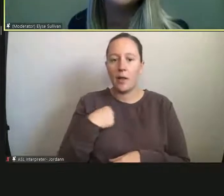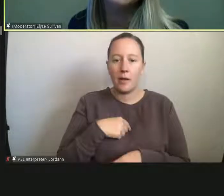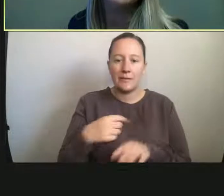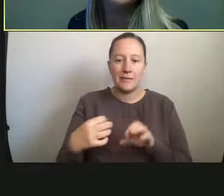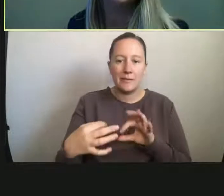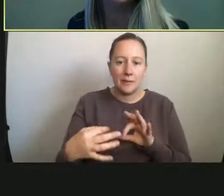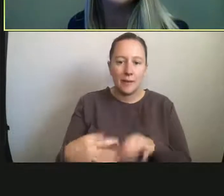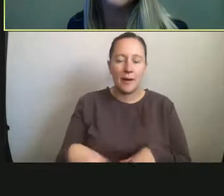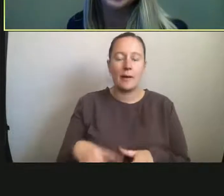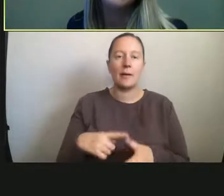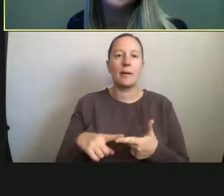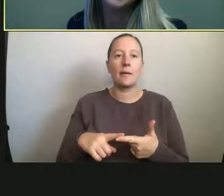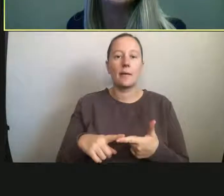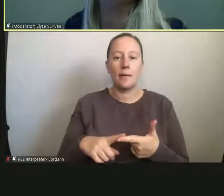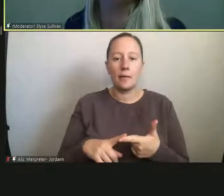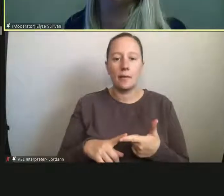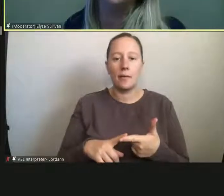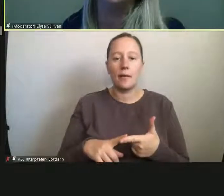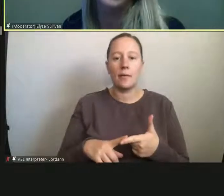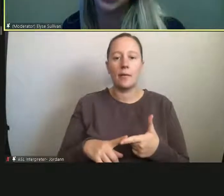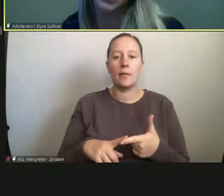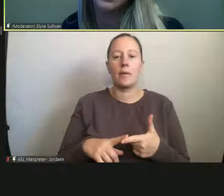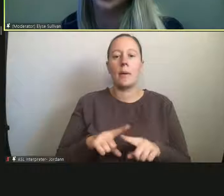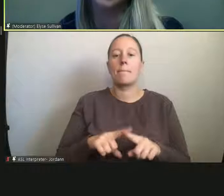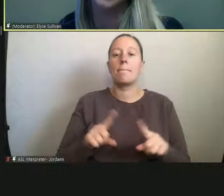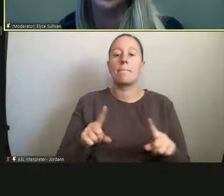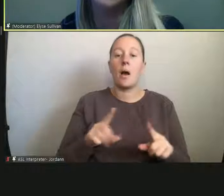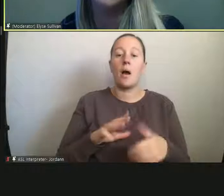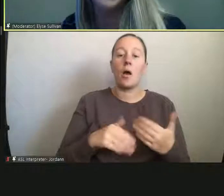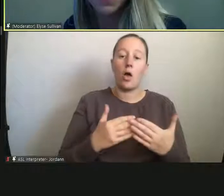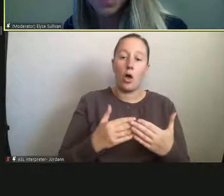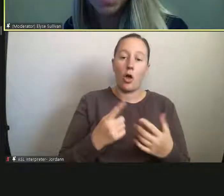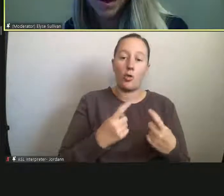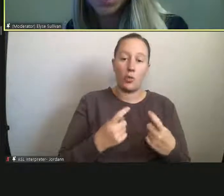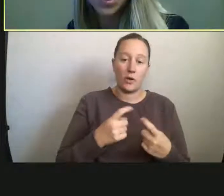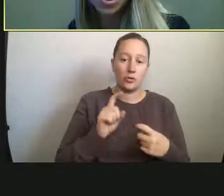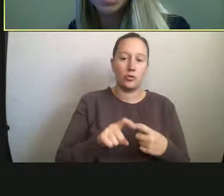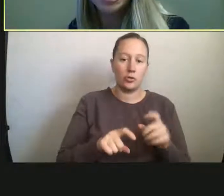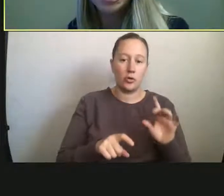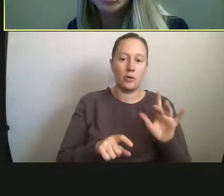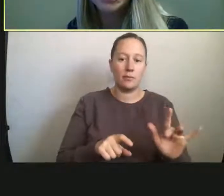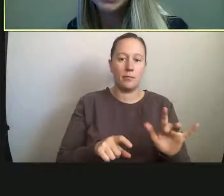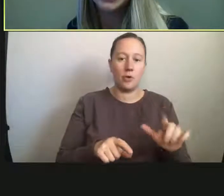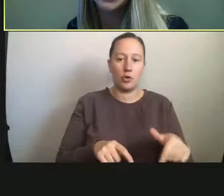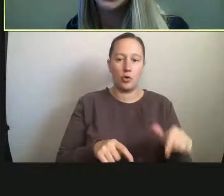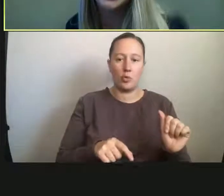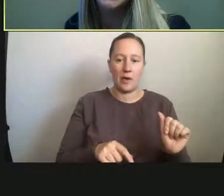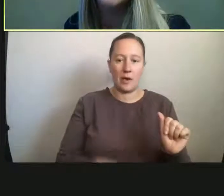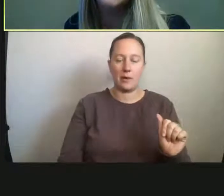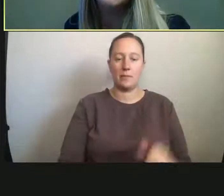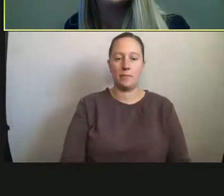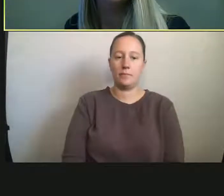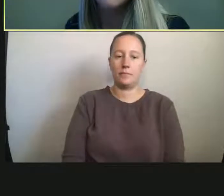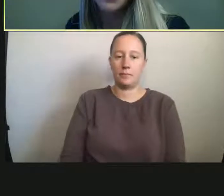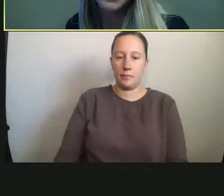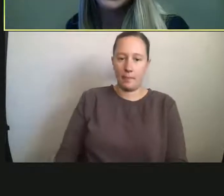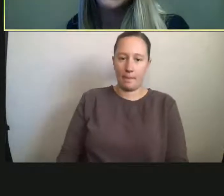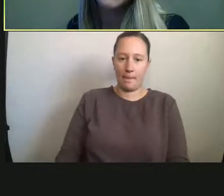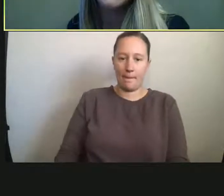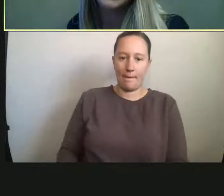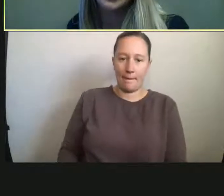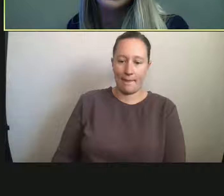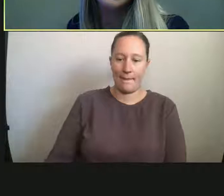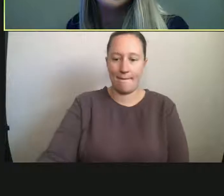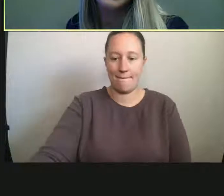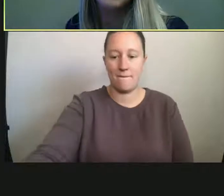feedback with the chat feature, but all of your questions should go in the Q&A feature. The slides